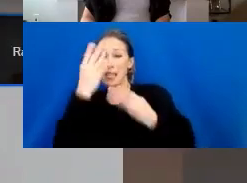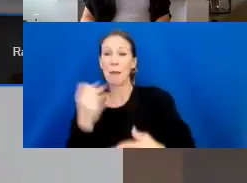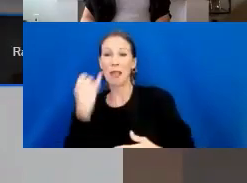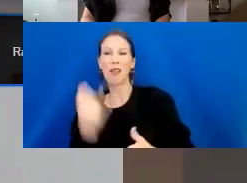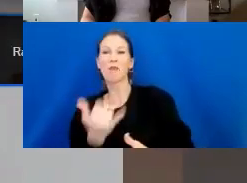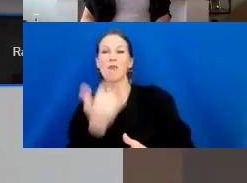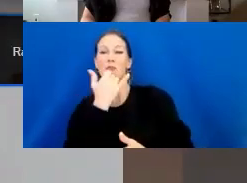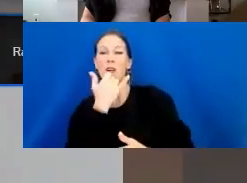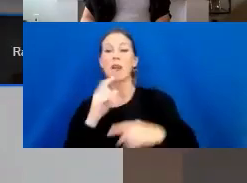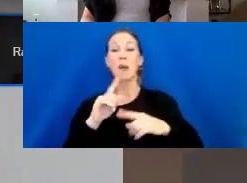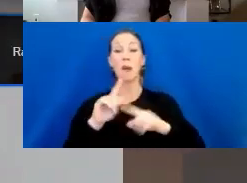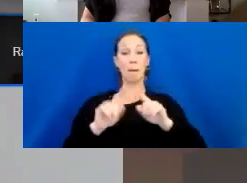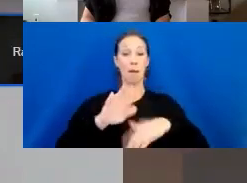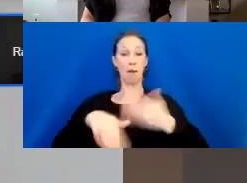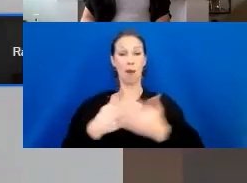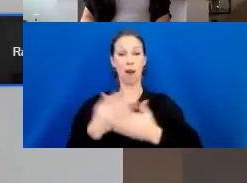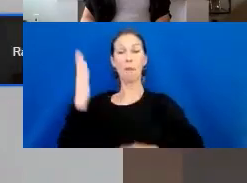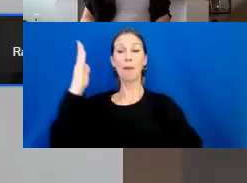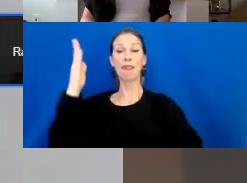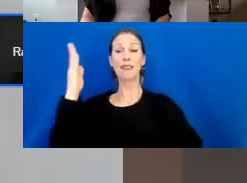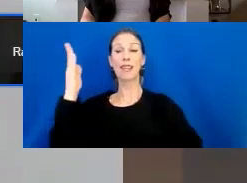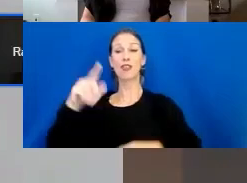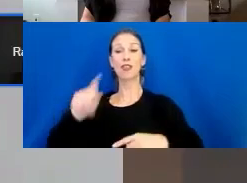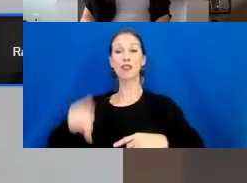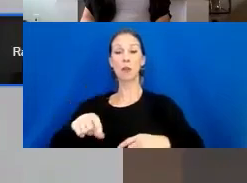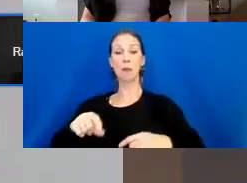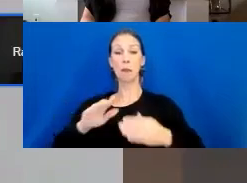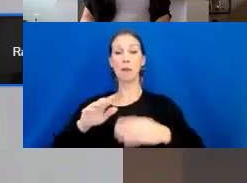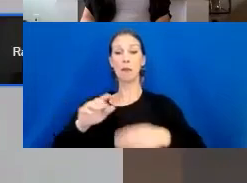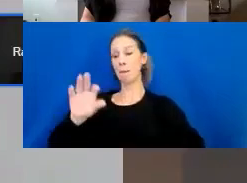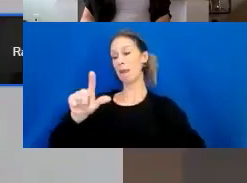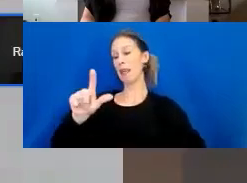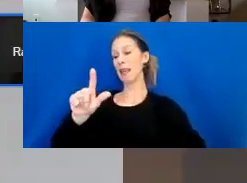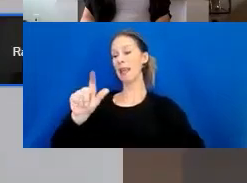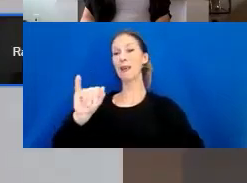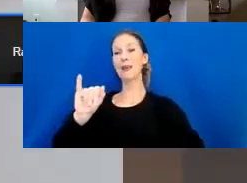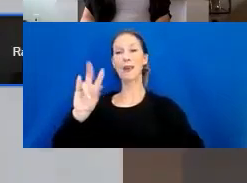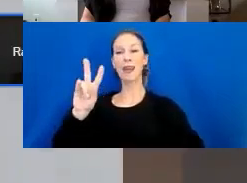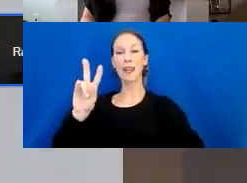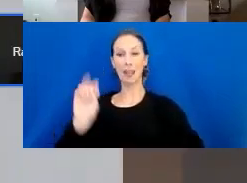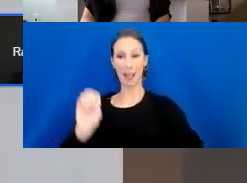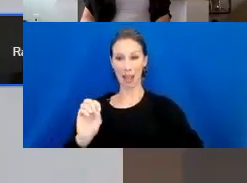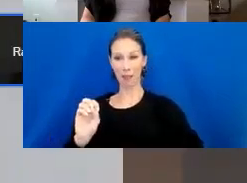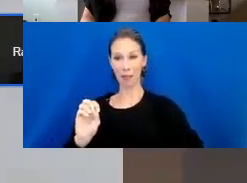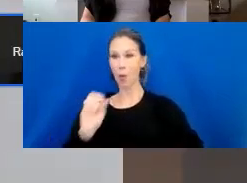presentations should be done live, and we are not playing